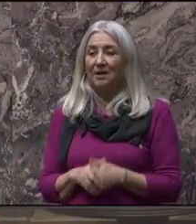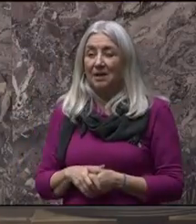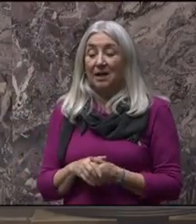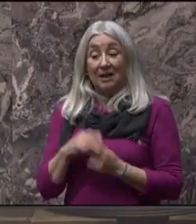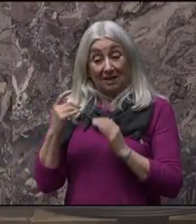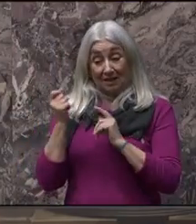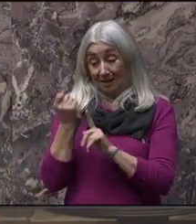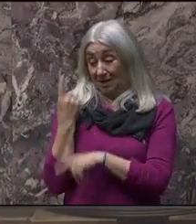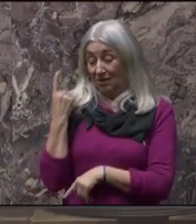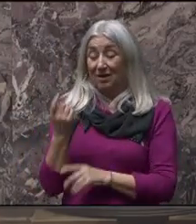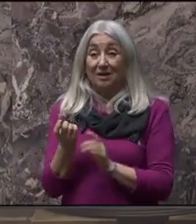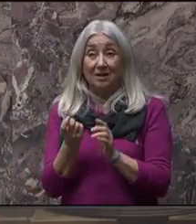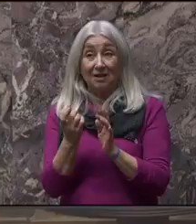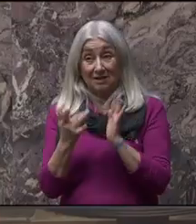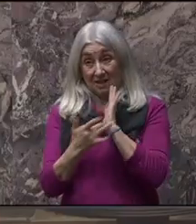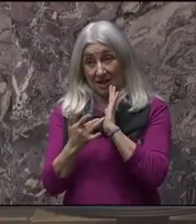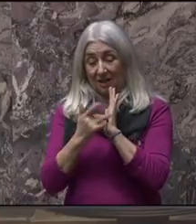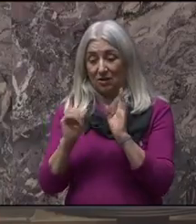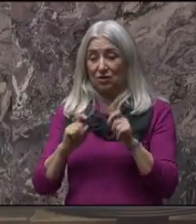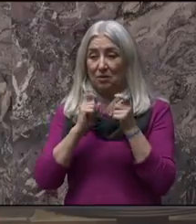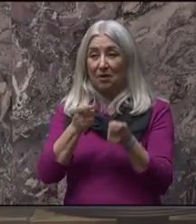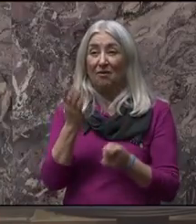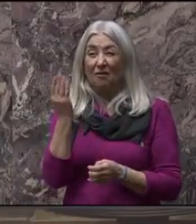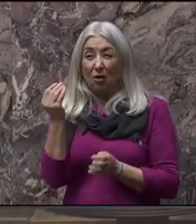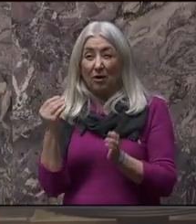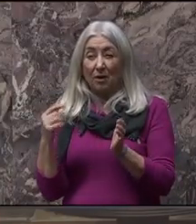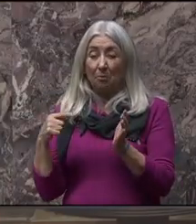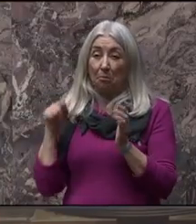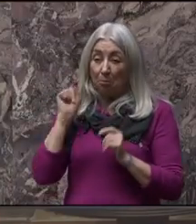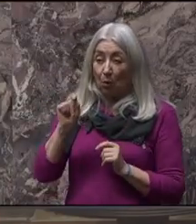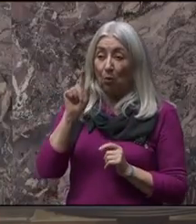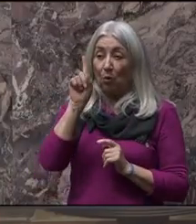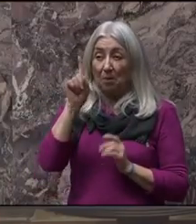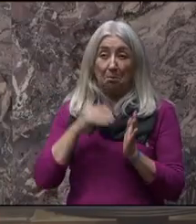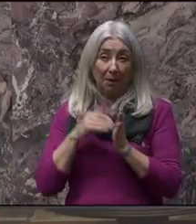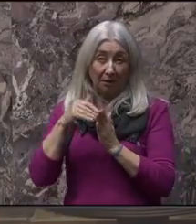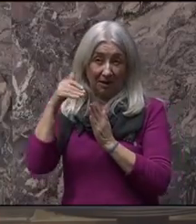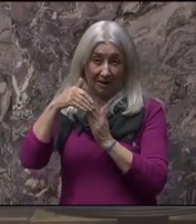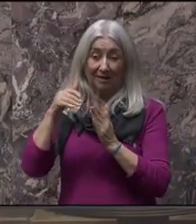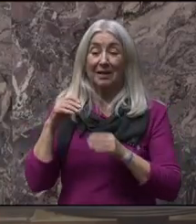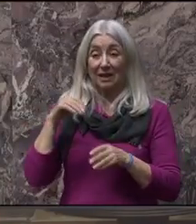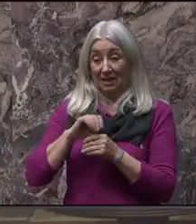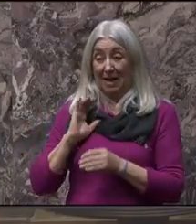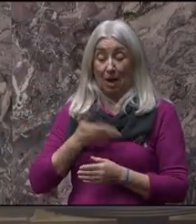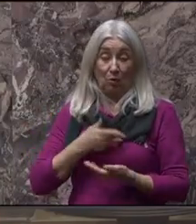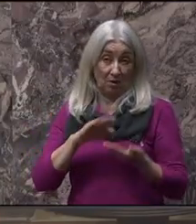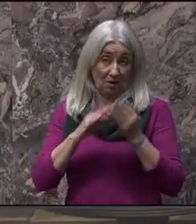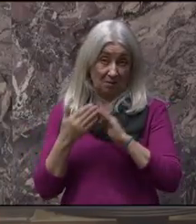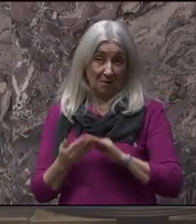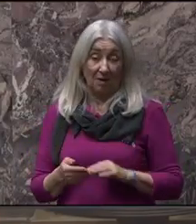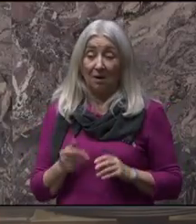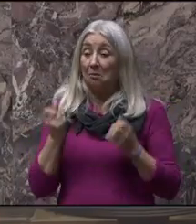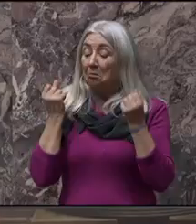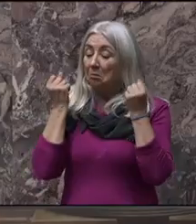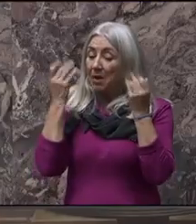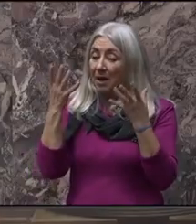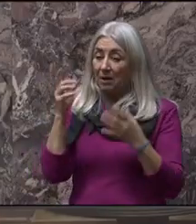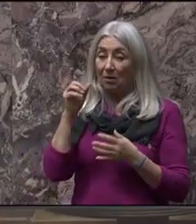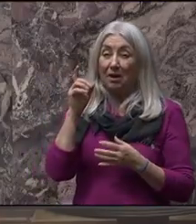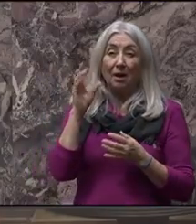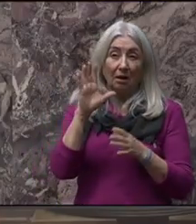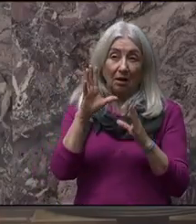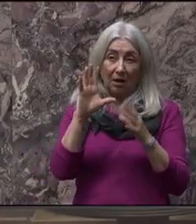tech contributed $14.1 billion to our economy. More than 9,900 companies were